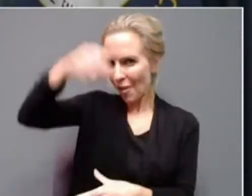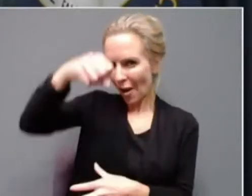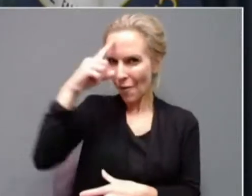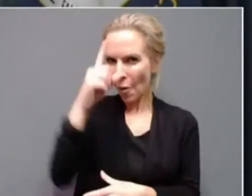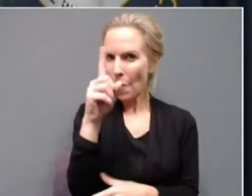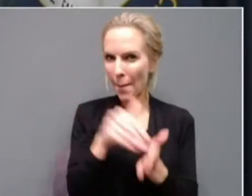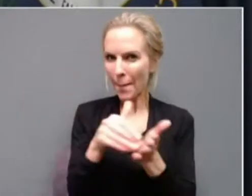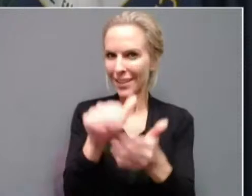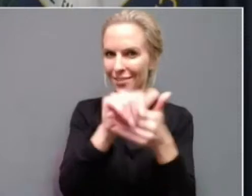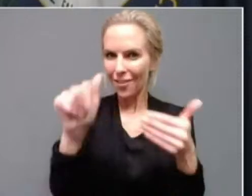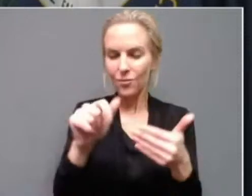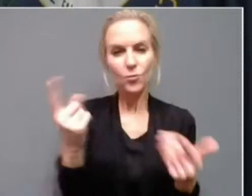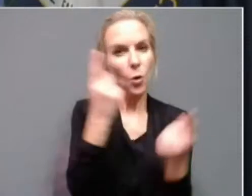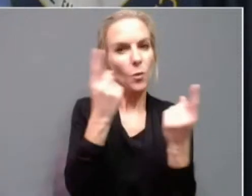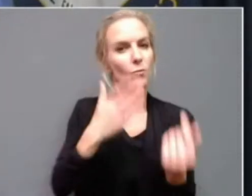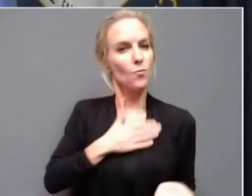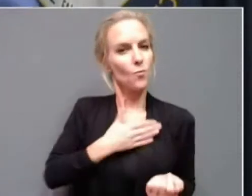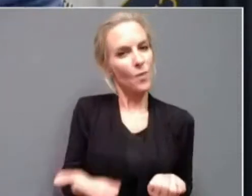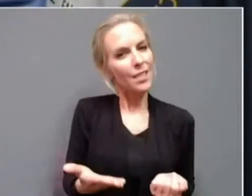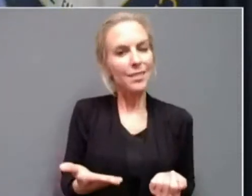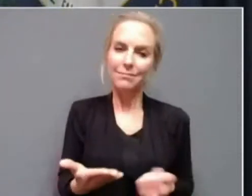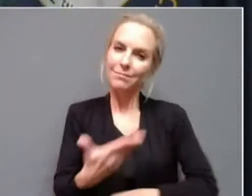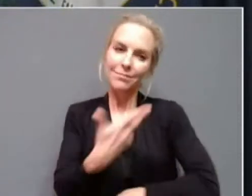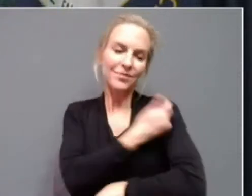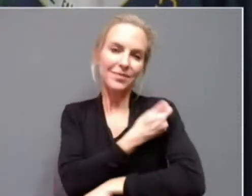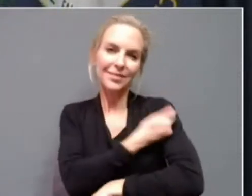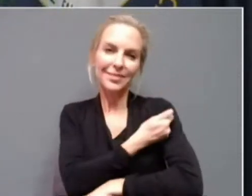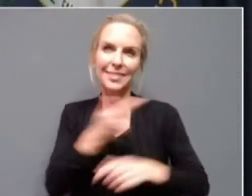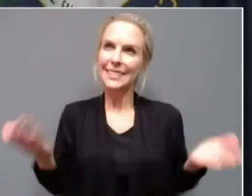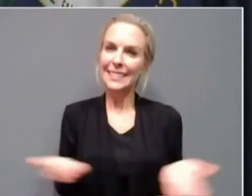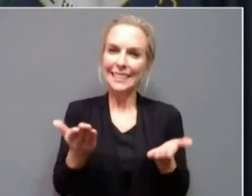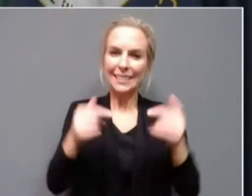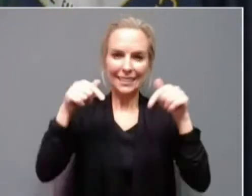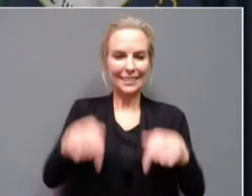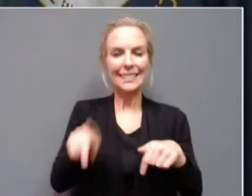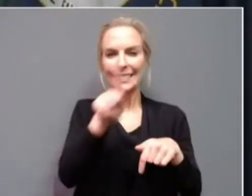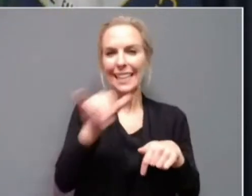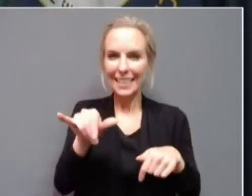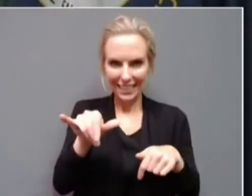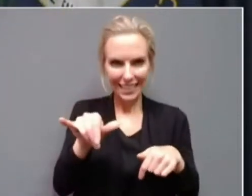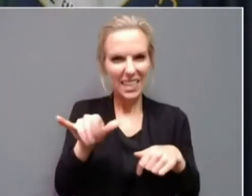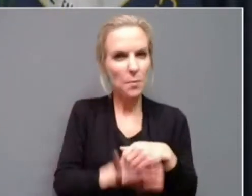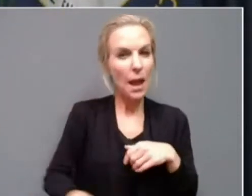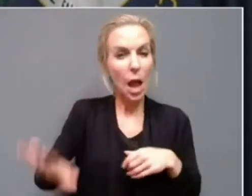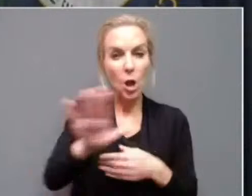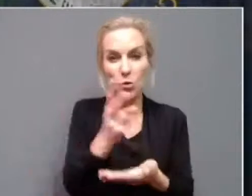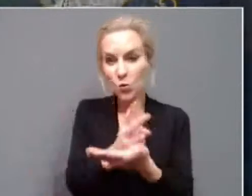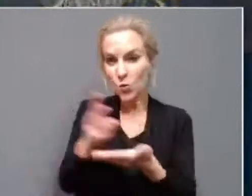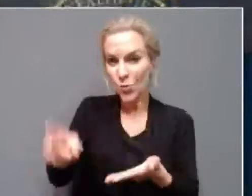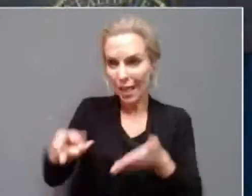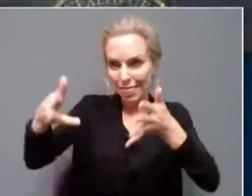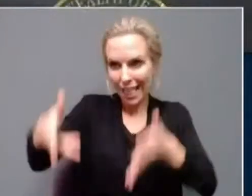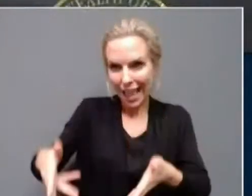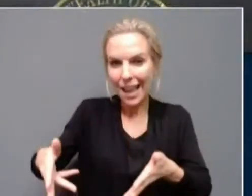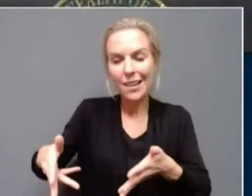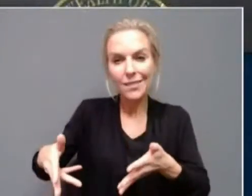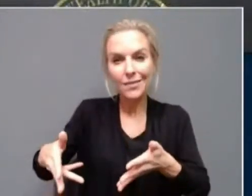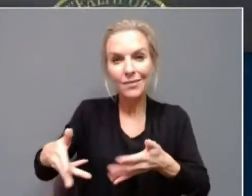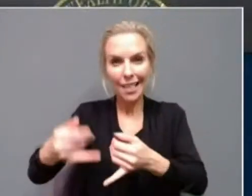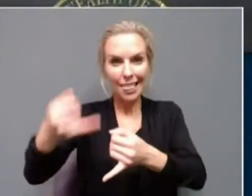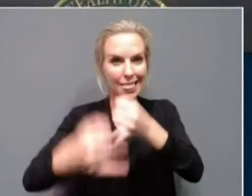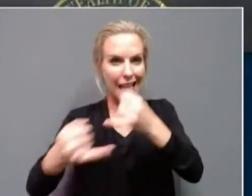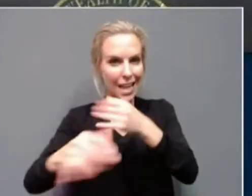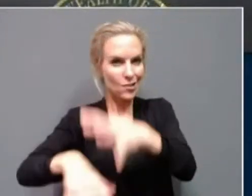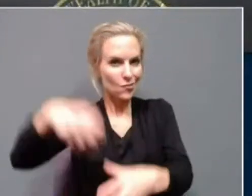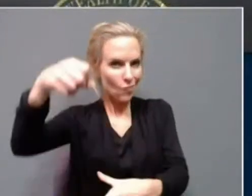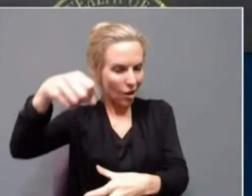someone willing to be vaccinated here in Kentucky. You have about 2 weeks left before our last drawing for